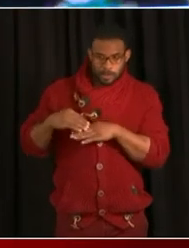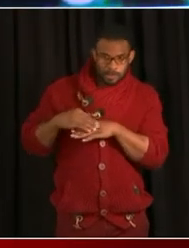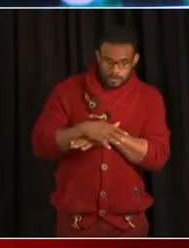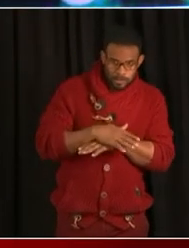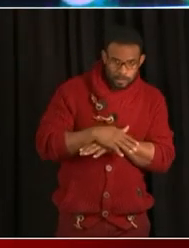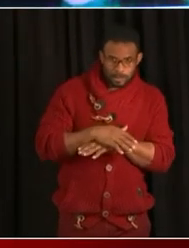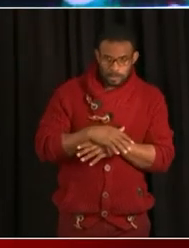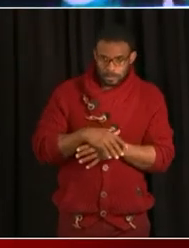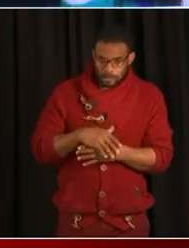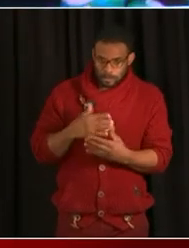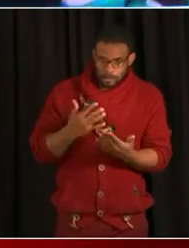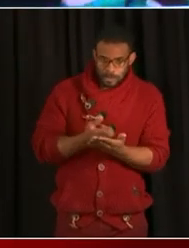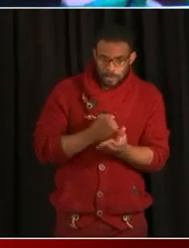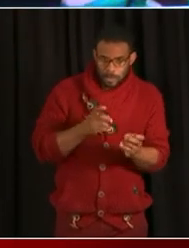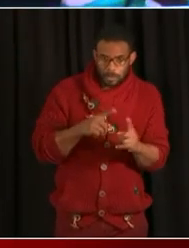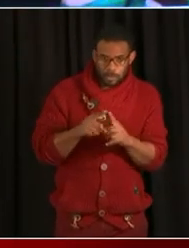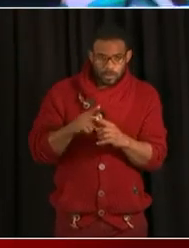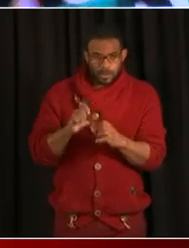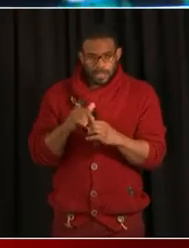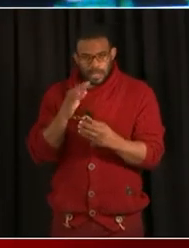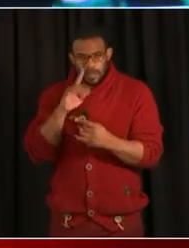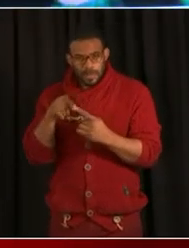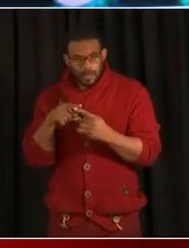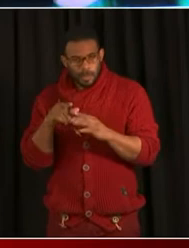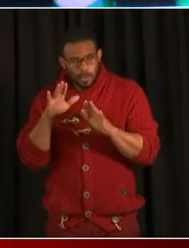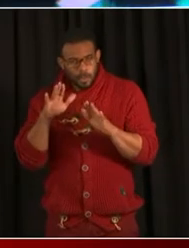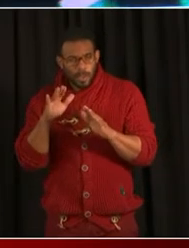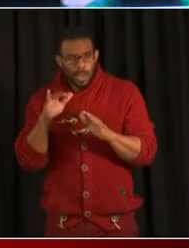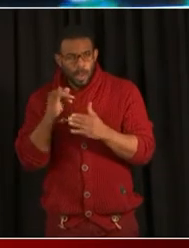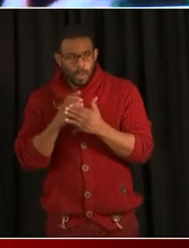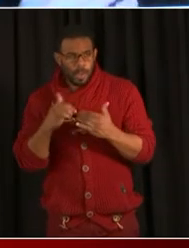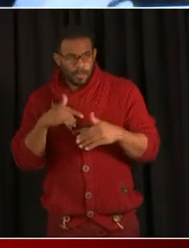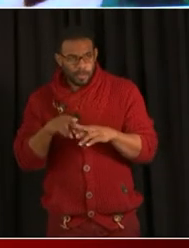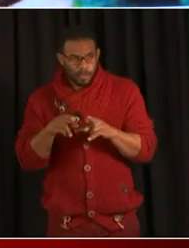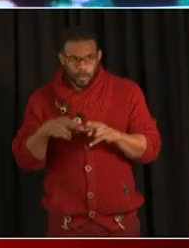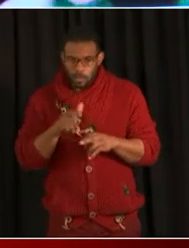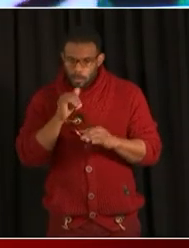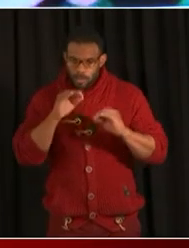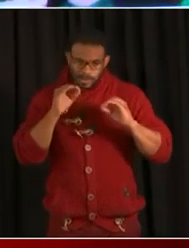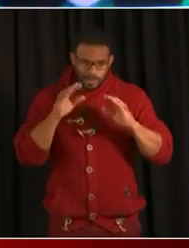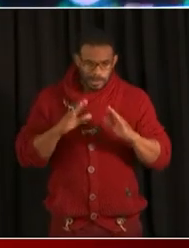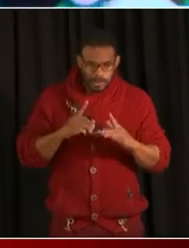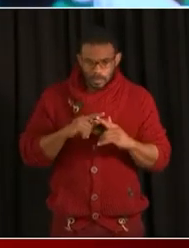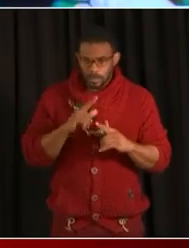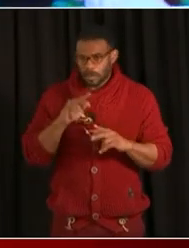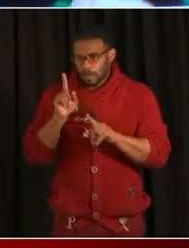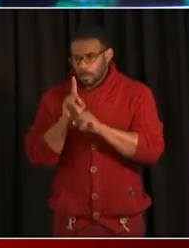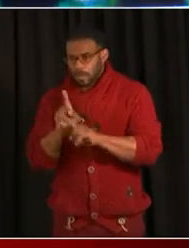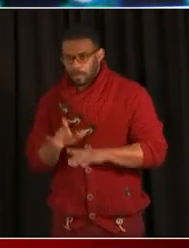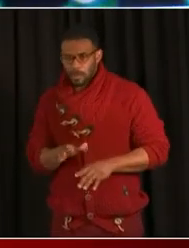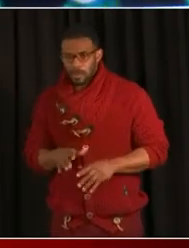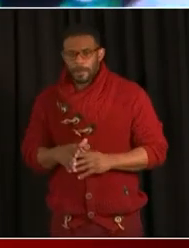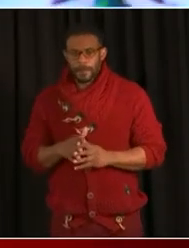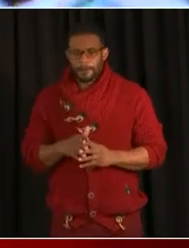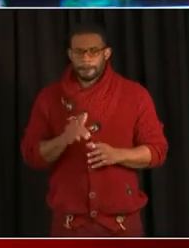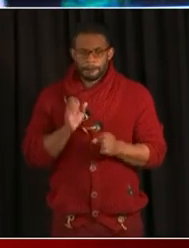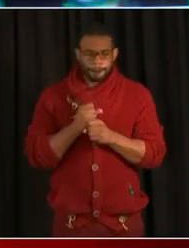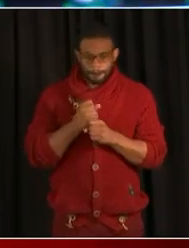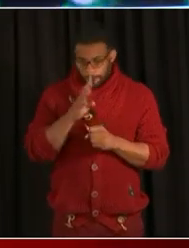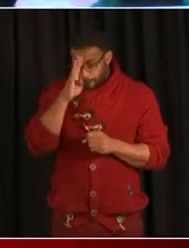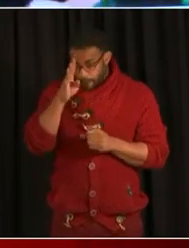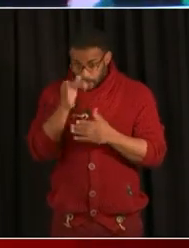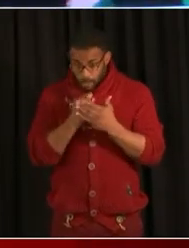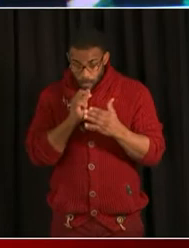wanted to nestle the two. So in thinking of the great artists we have in this region who are teachers, who are mentors,